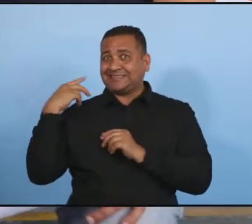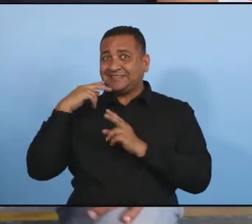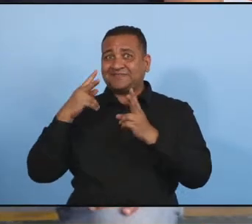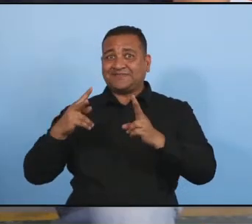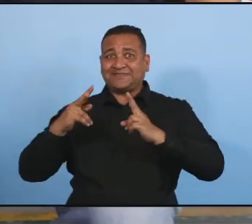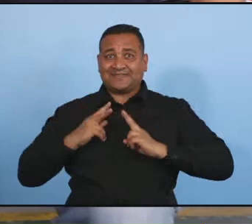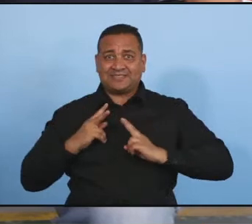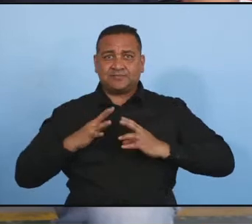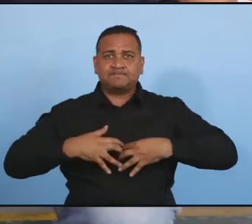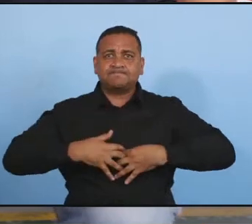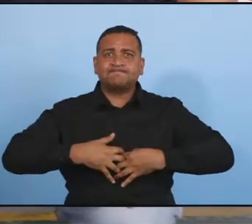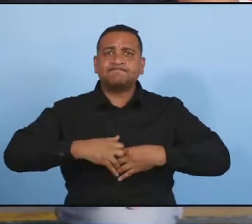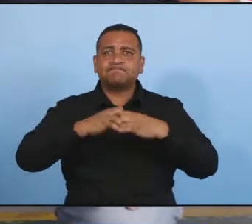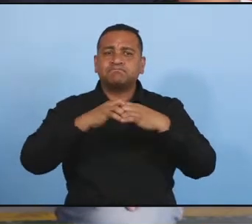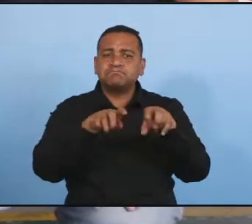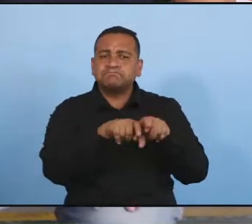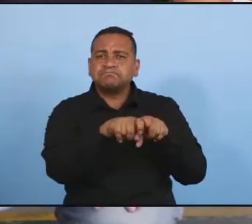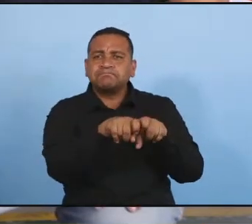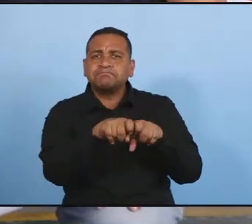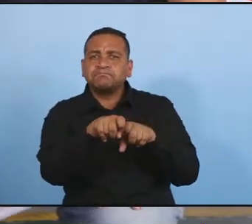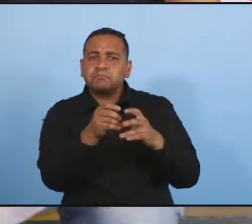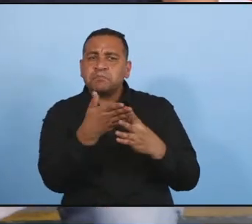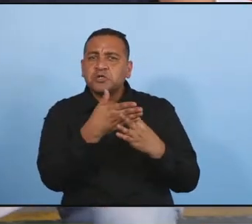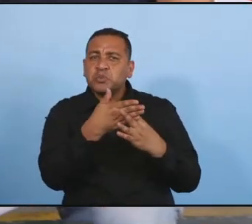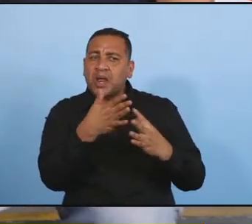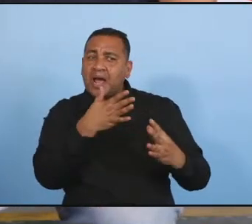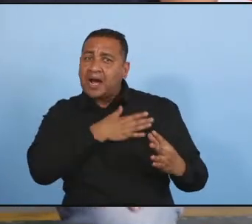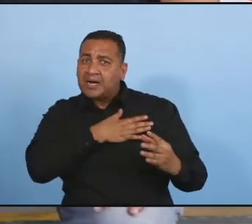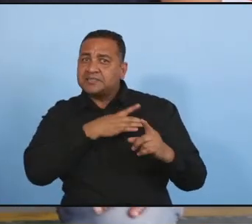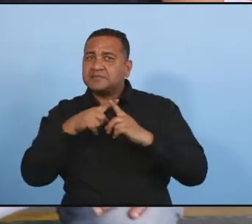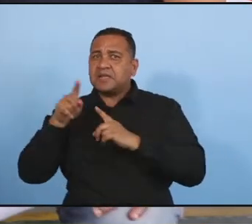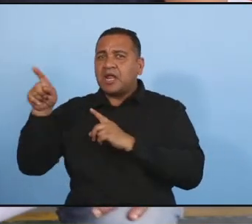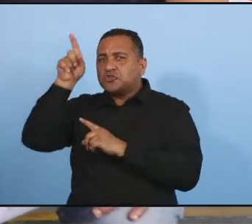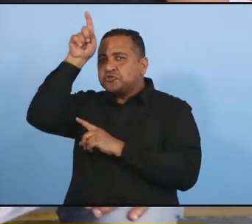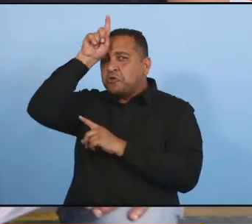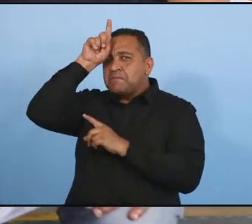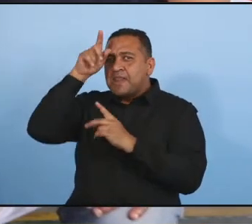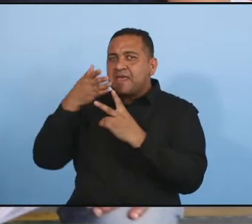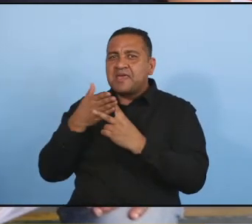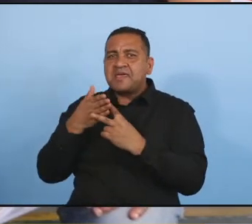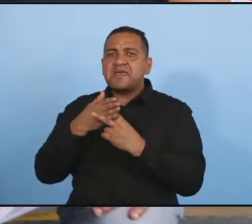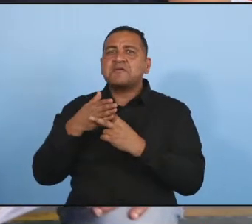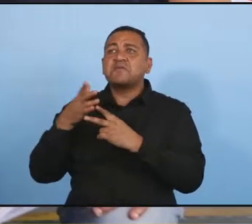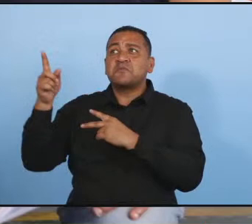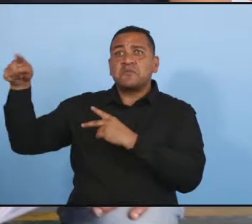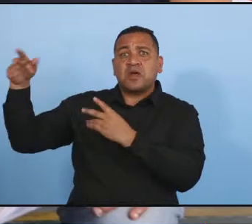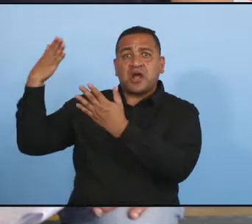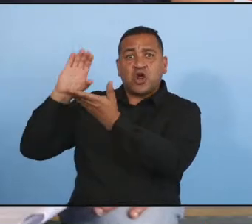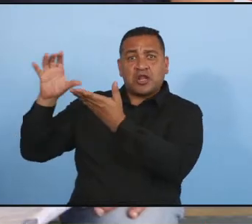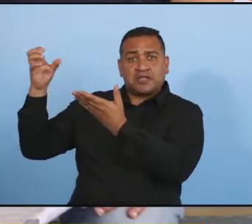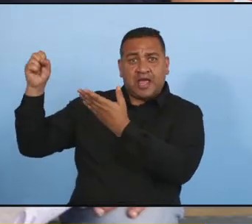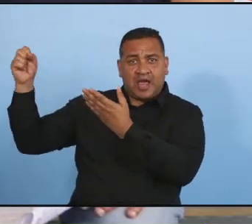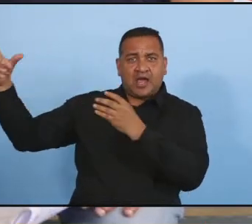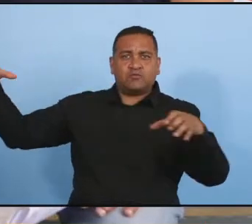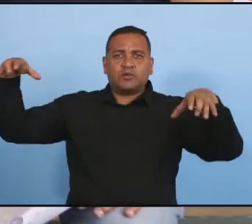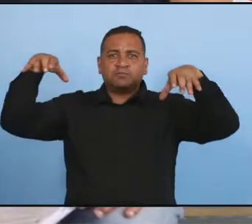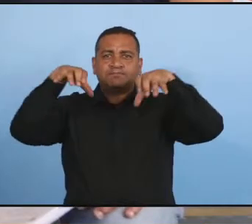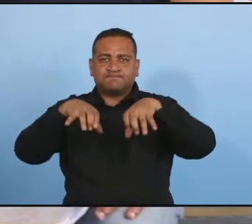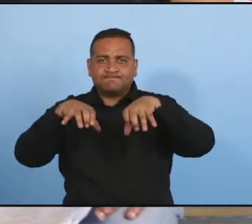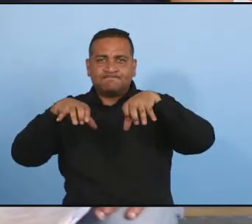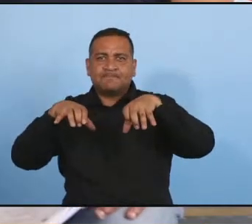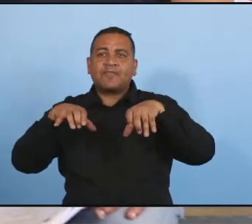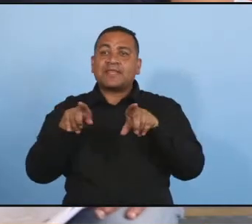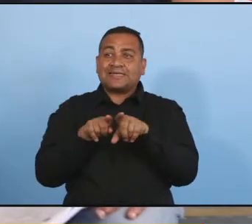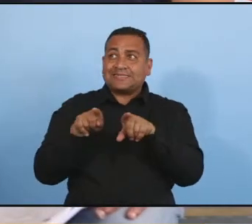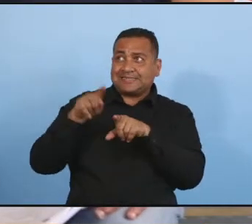between our students and German schools, because they don't have the same system that we have here. So they have